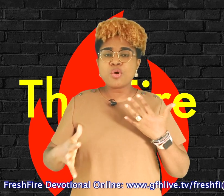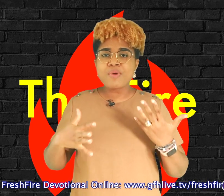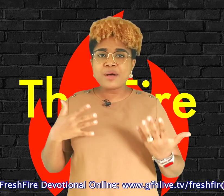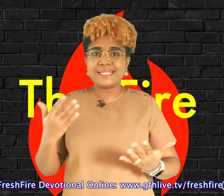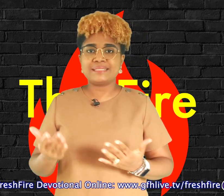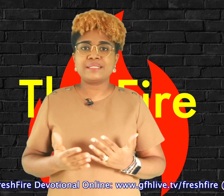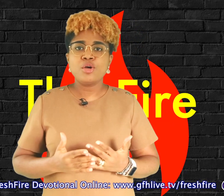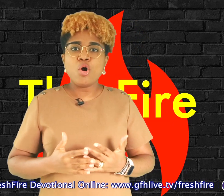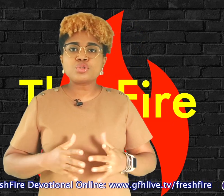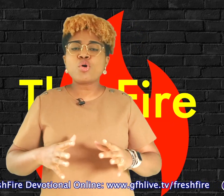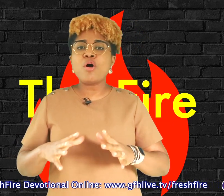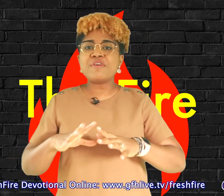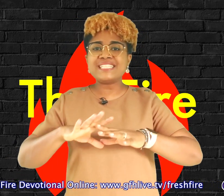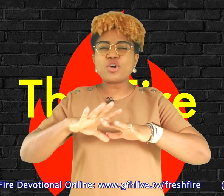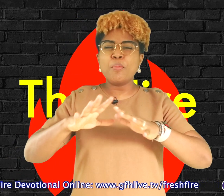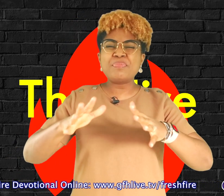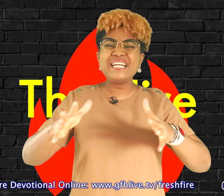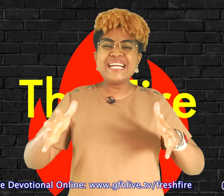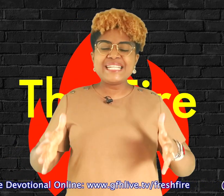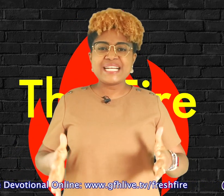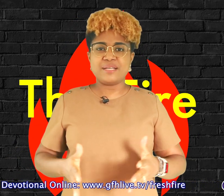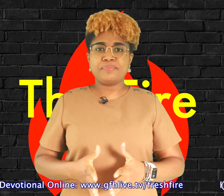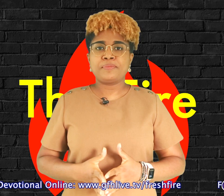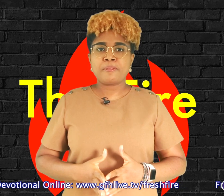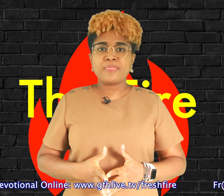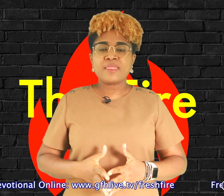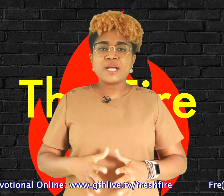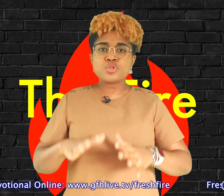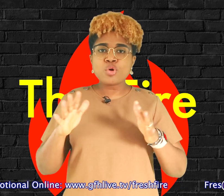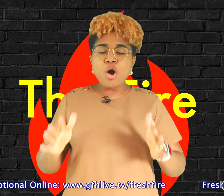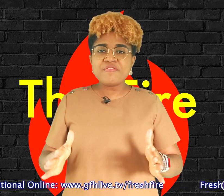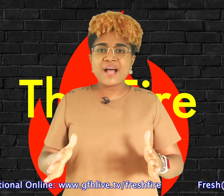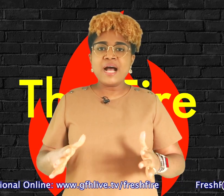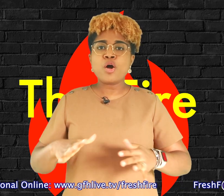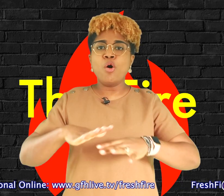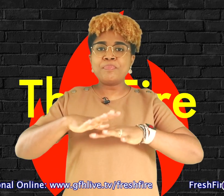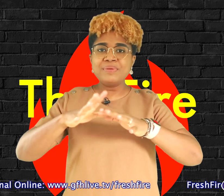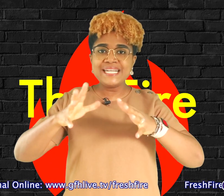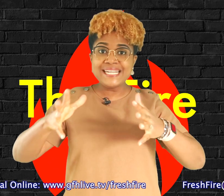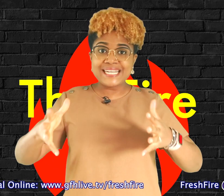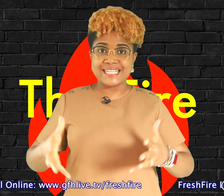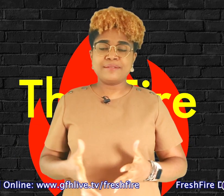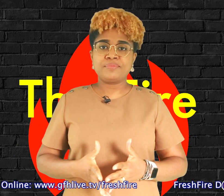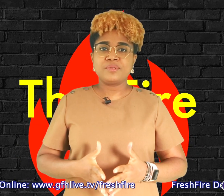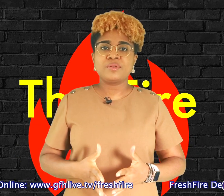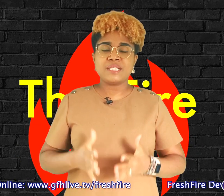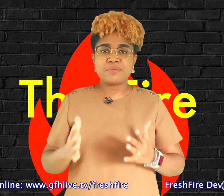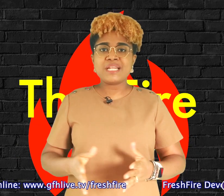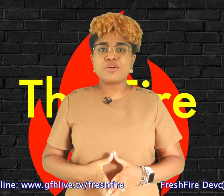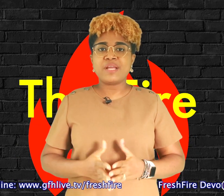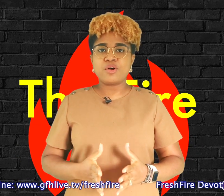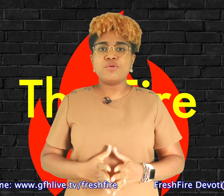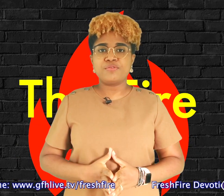to surround it or to cover it completely. To cover completely